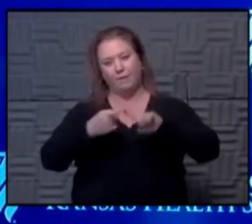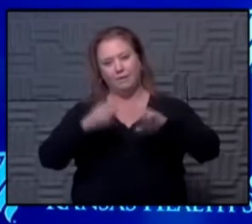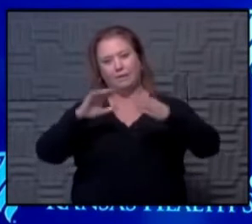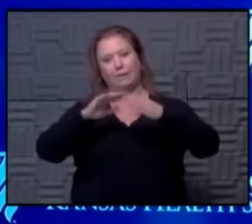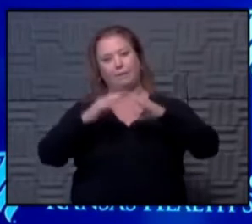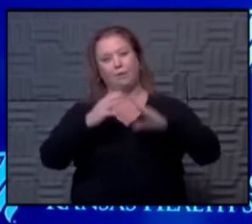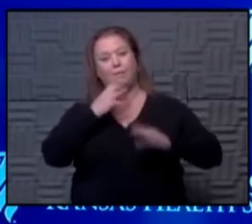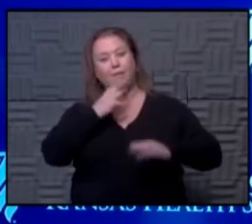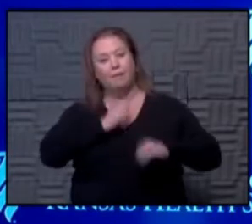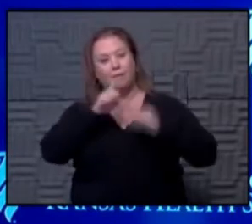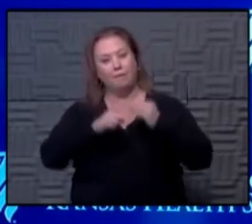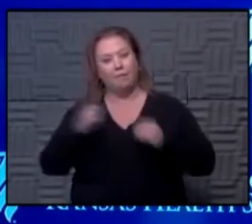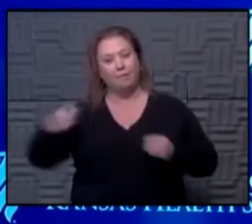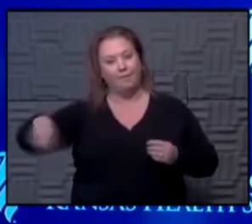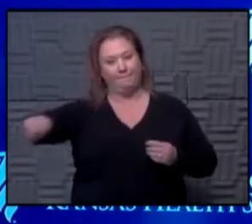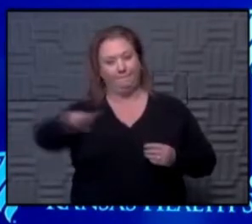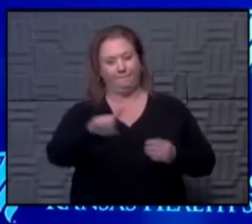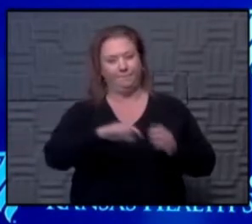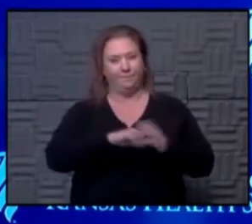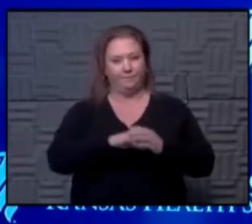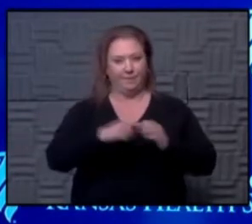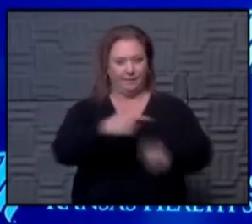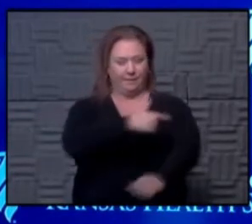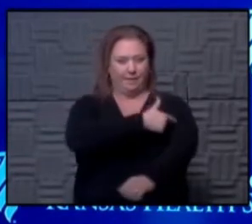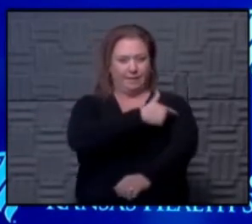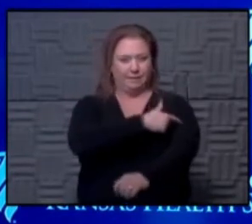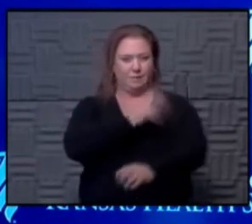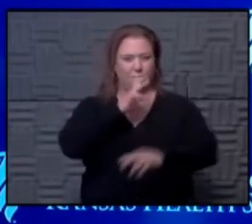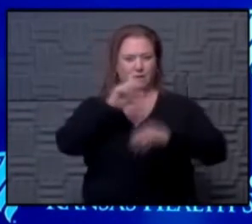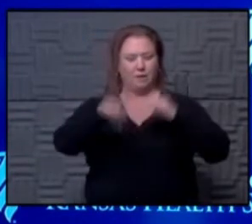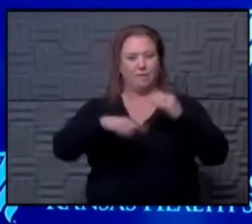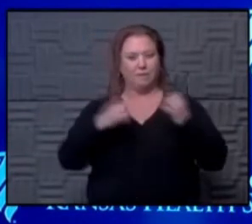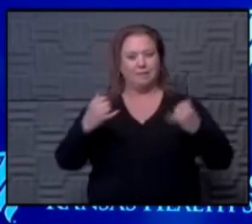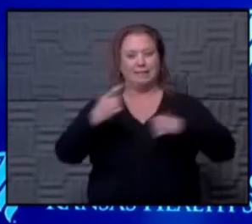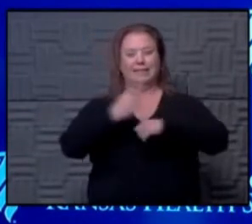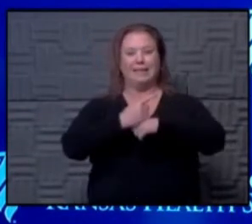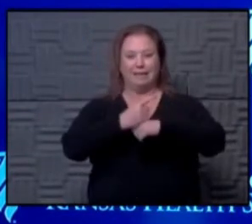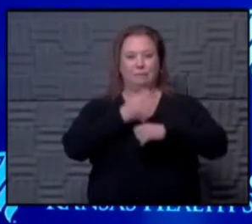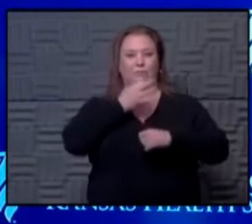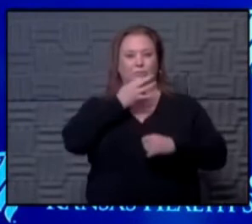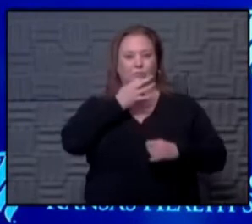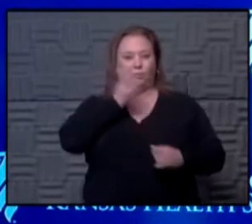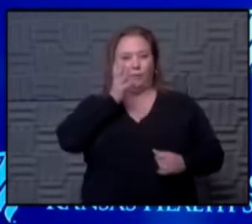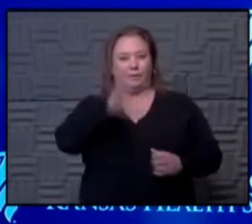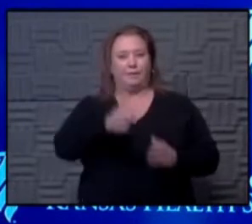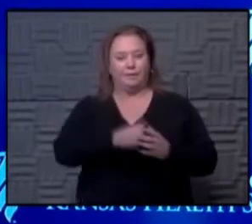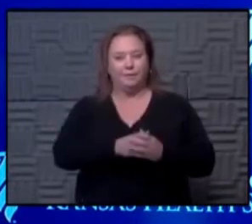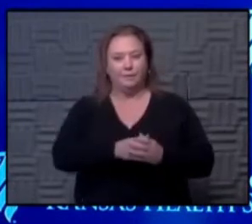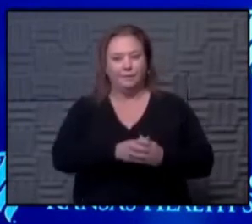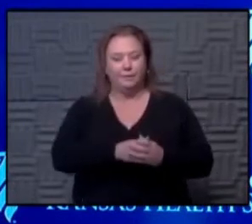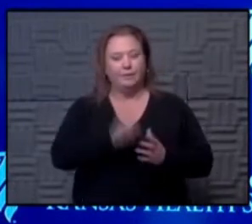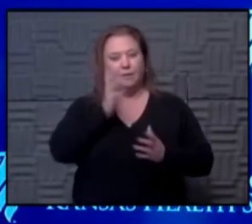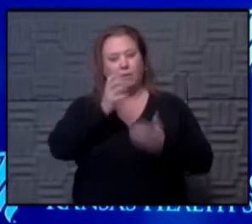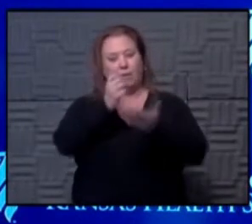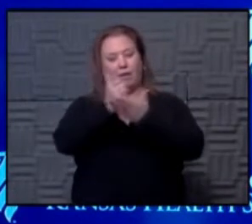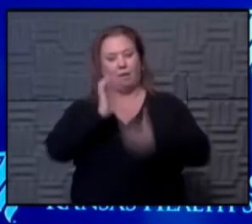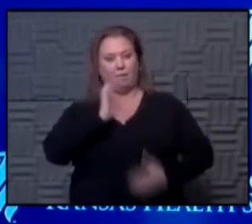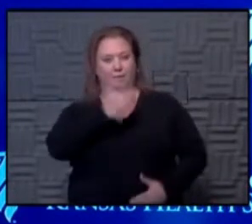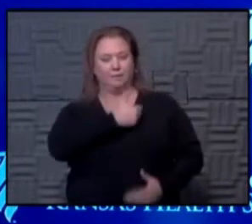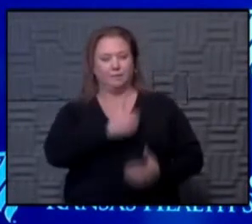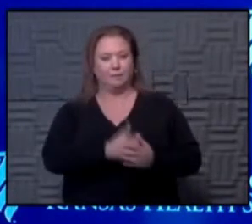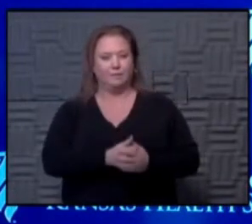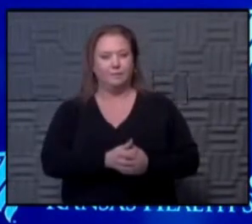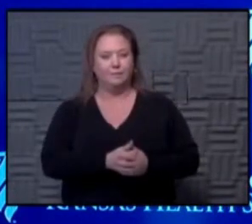for them and about them. The vaccines that we talk so much about today are coming, and they will aid us in our